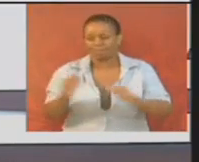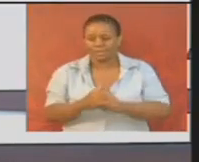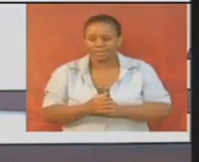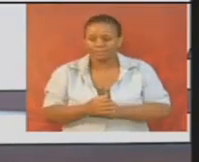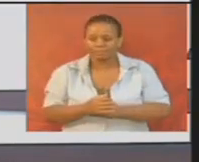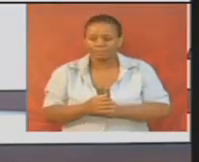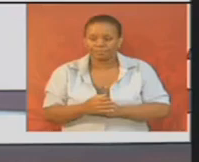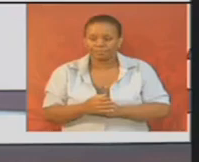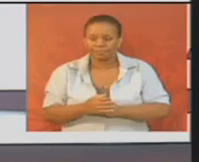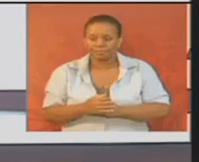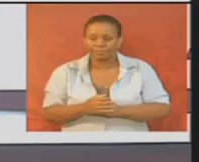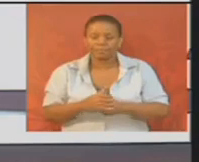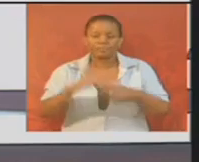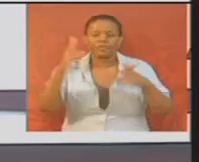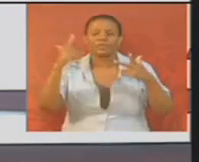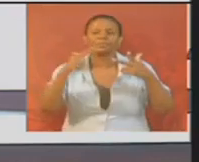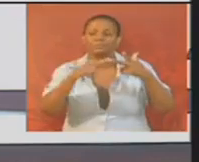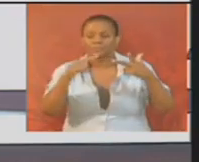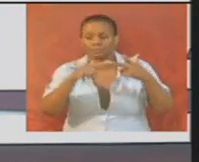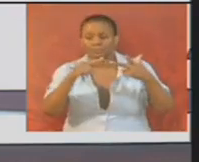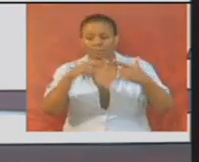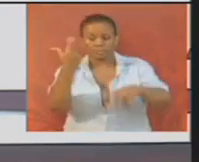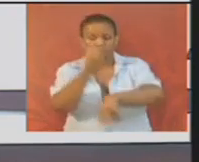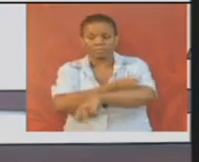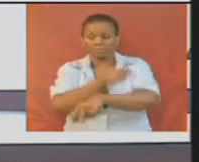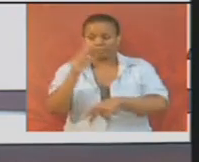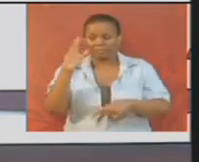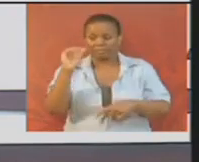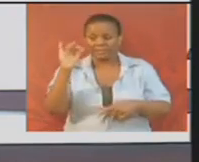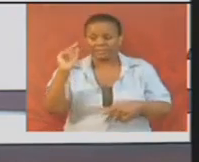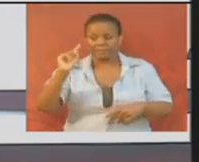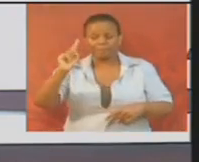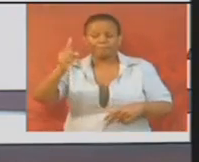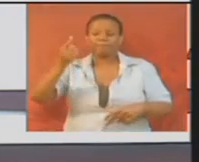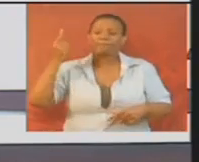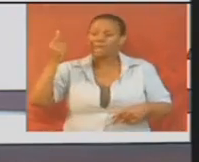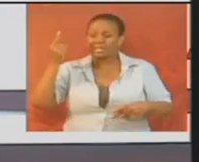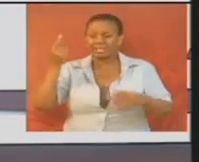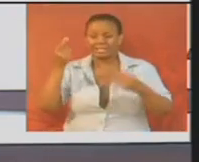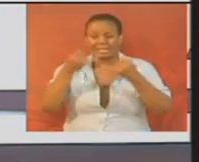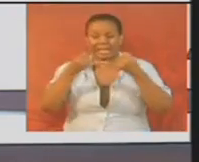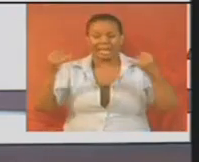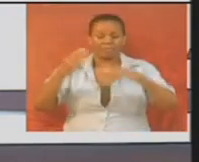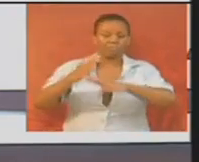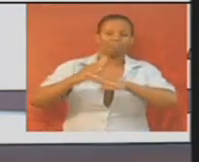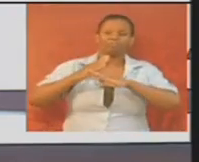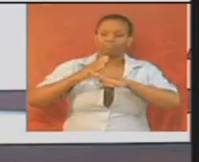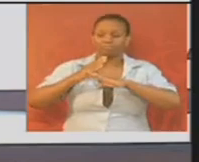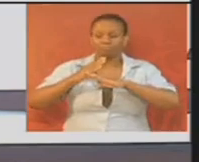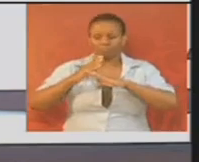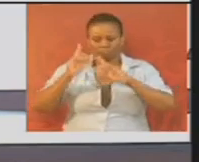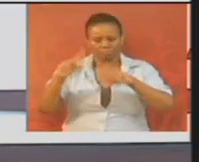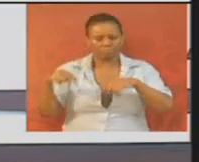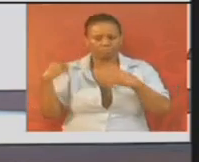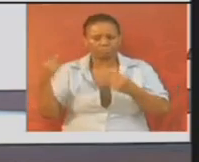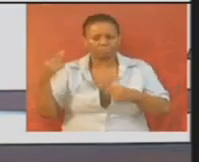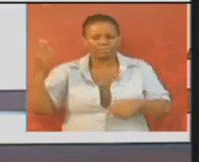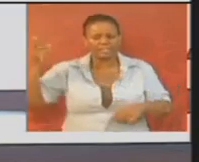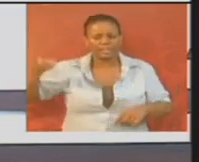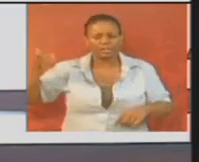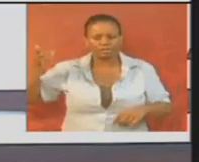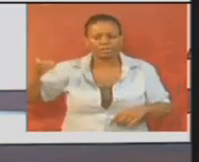Thirdly, vaccination is our first line of defense. All throughout history, vaccination has been